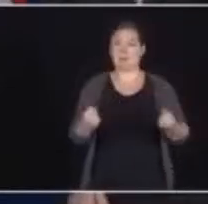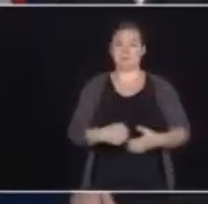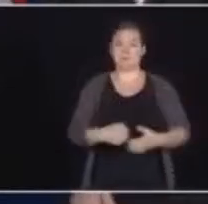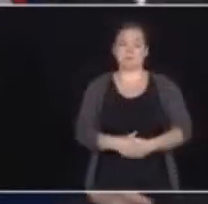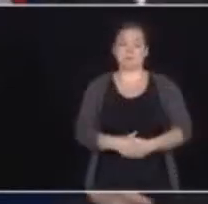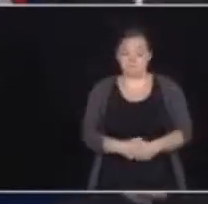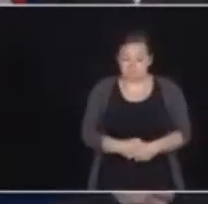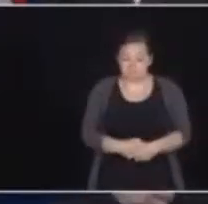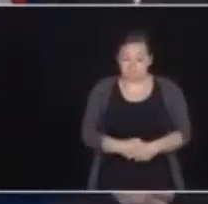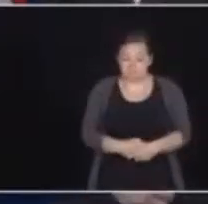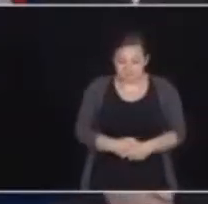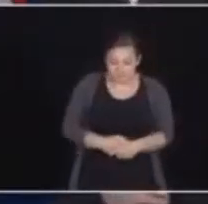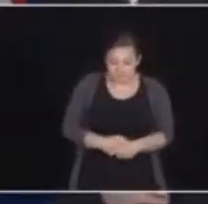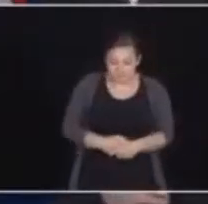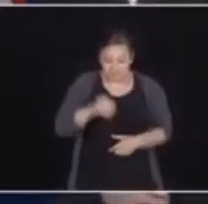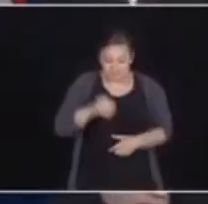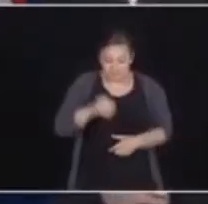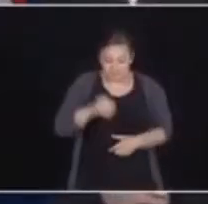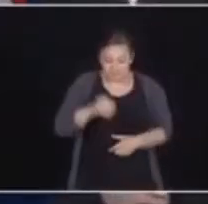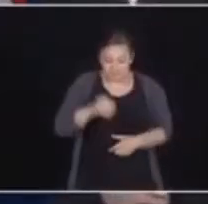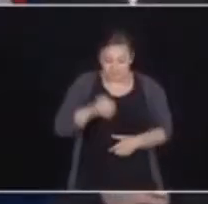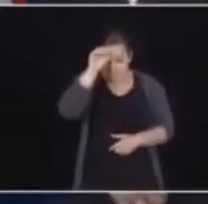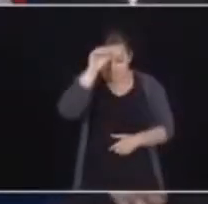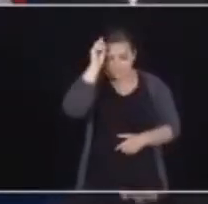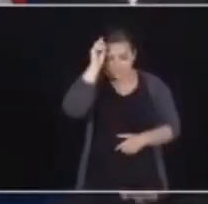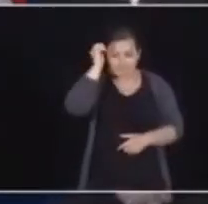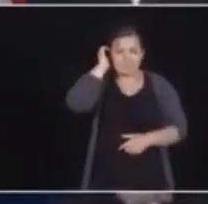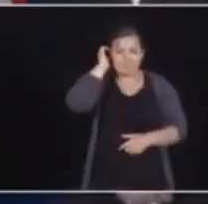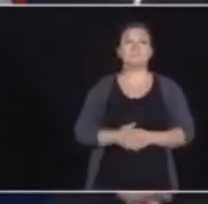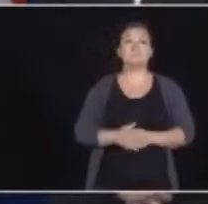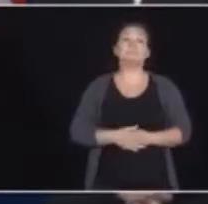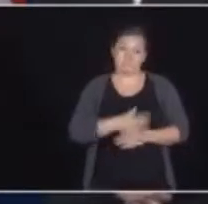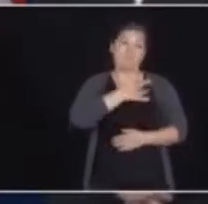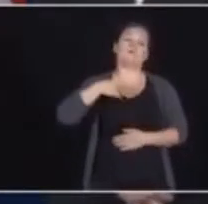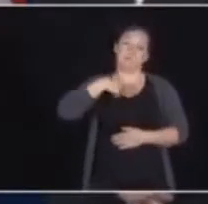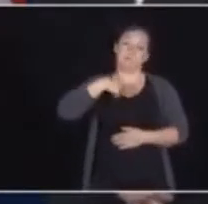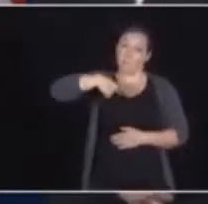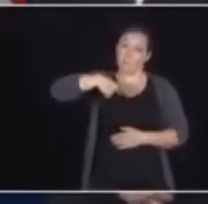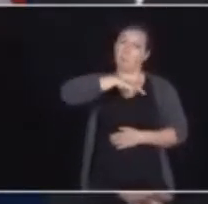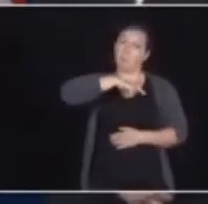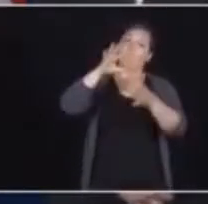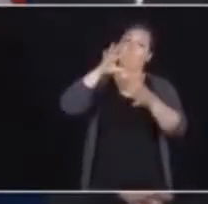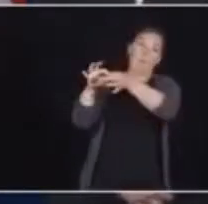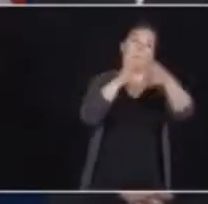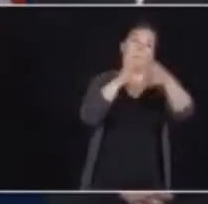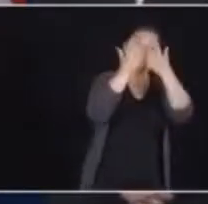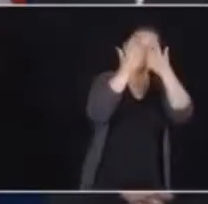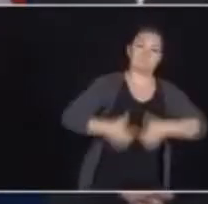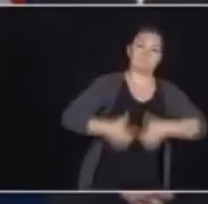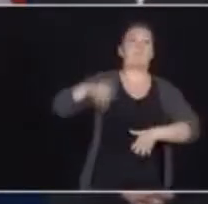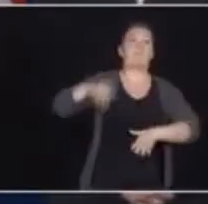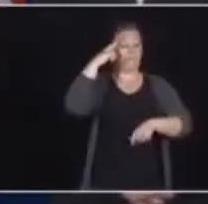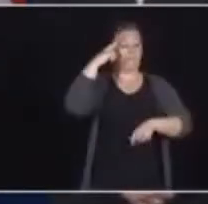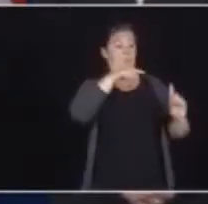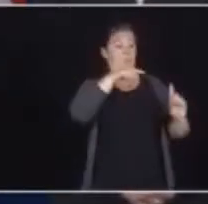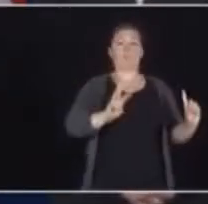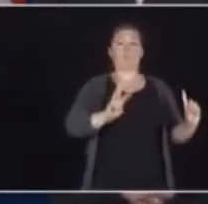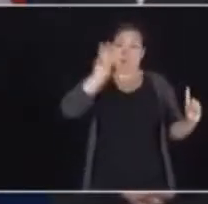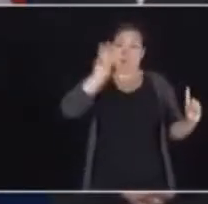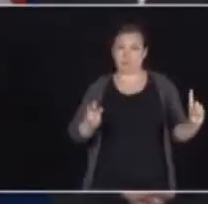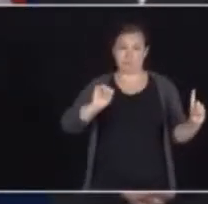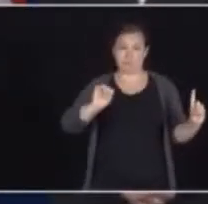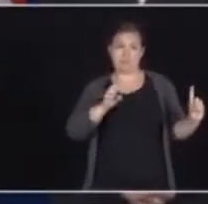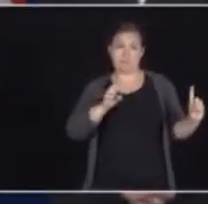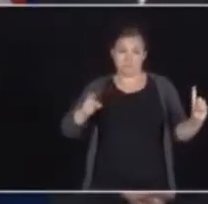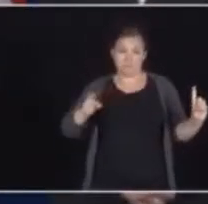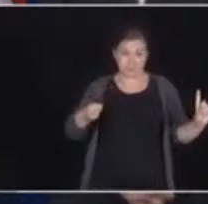Well, provincially, we have been coordinating efforts in the Windsor-Essex area. Dr. Heyer has been coordinating that.